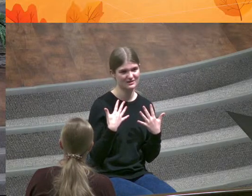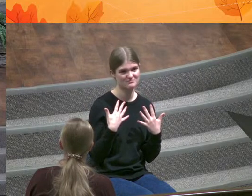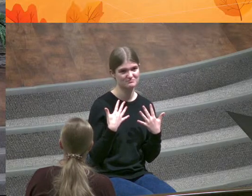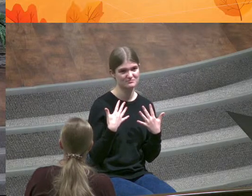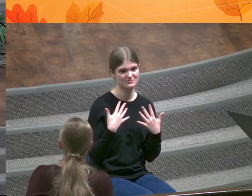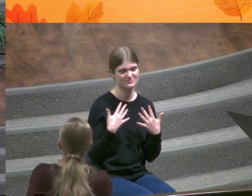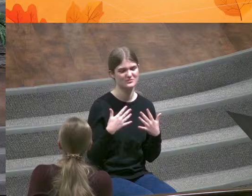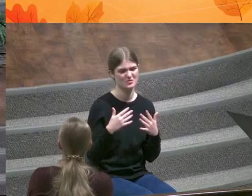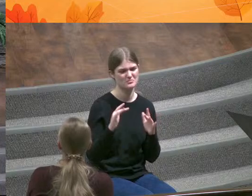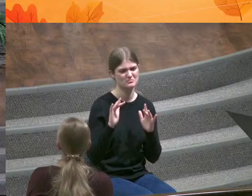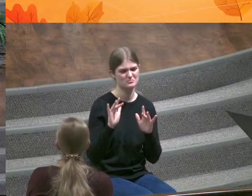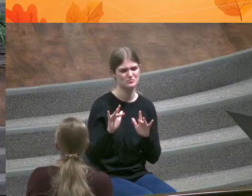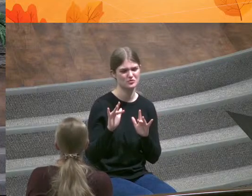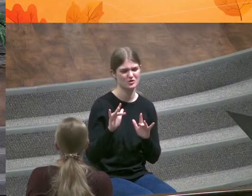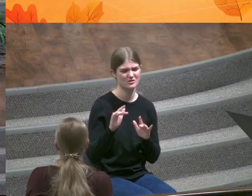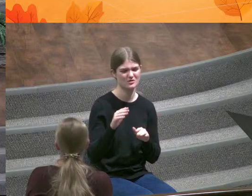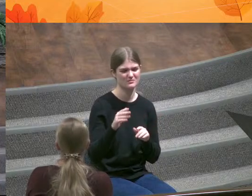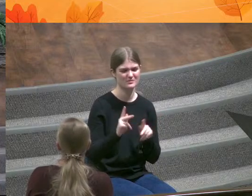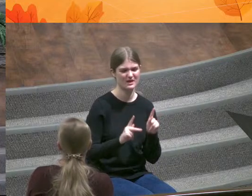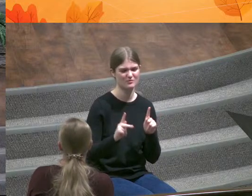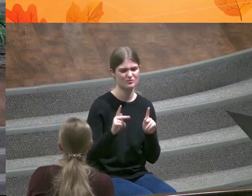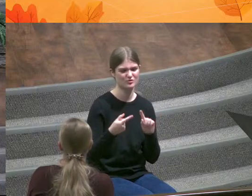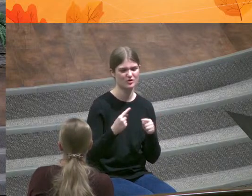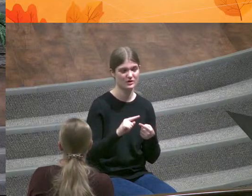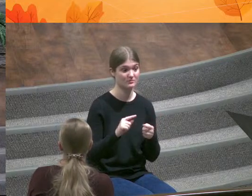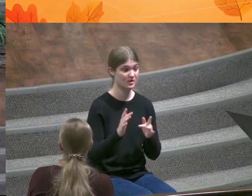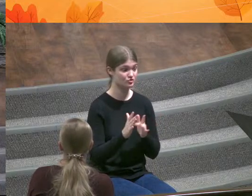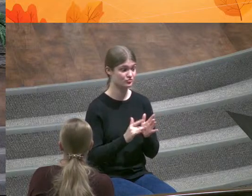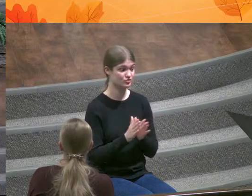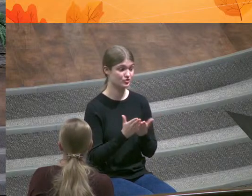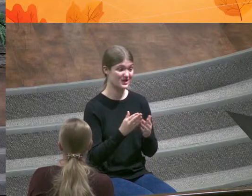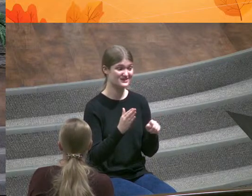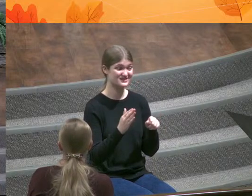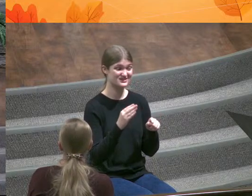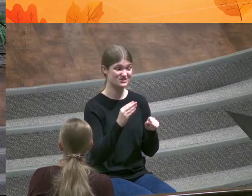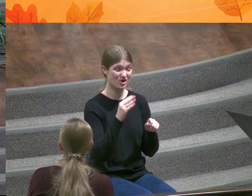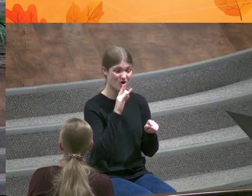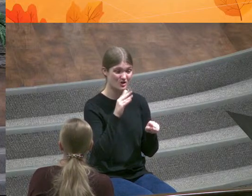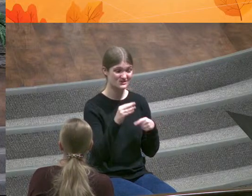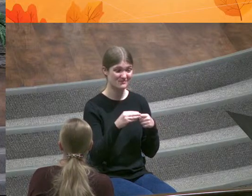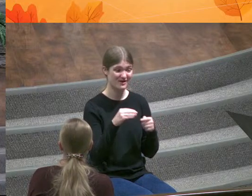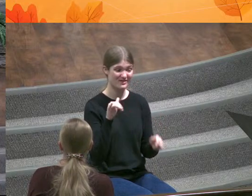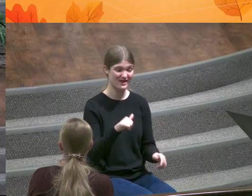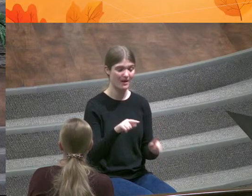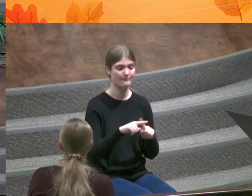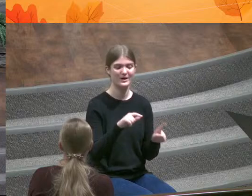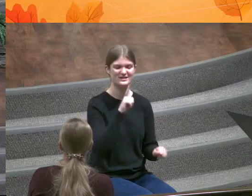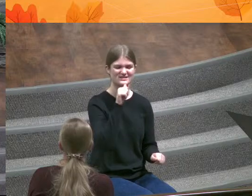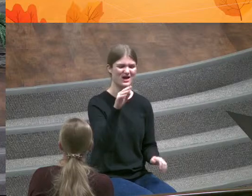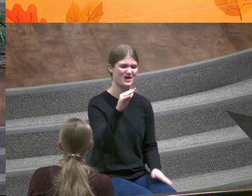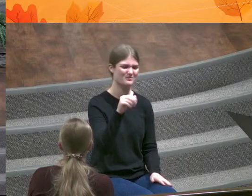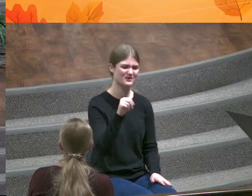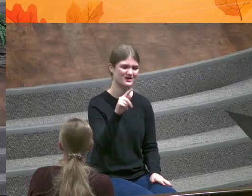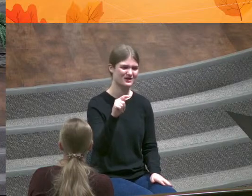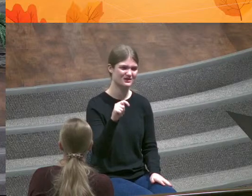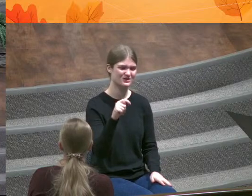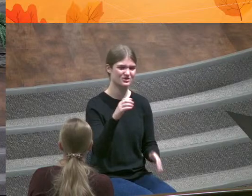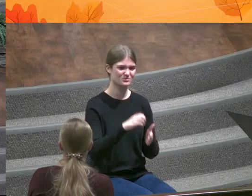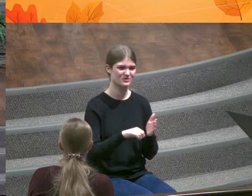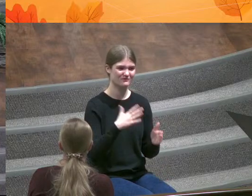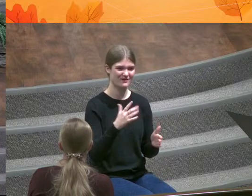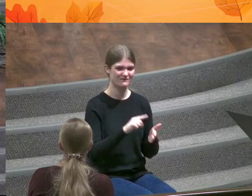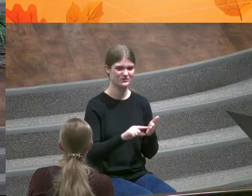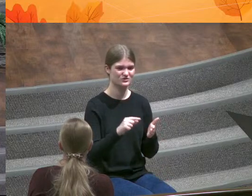Oh, blessed are those who are hurting. Now, Scripture speaks of that, but that's not Matthew 5, 3. That's way out of